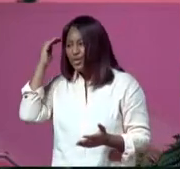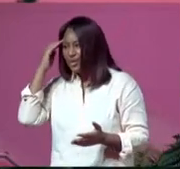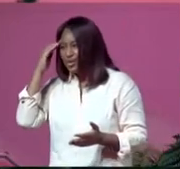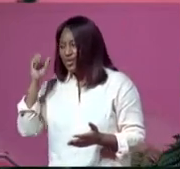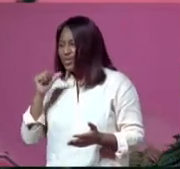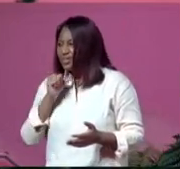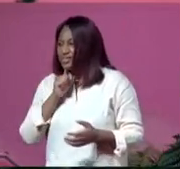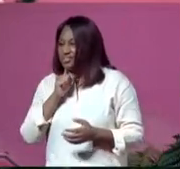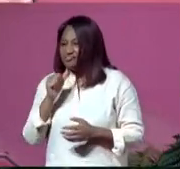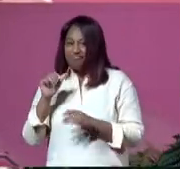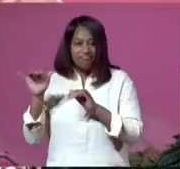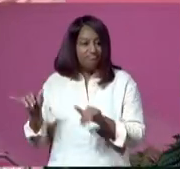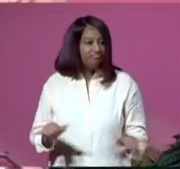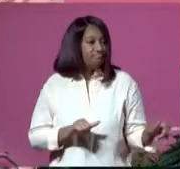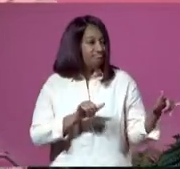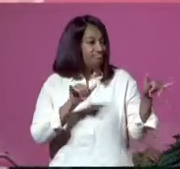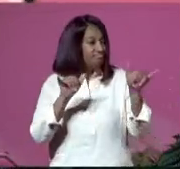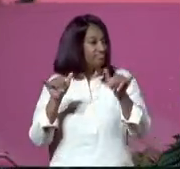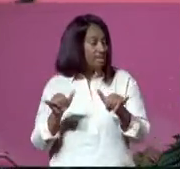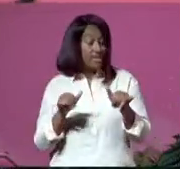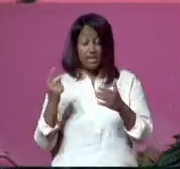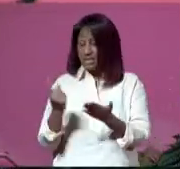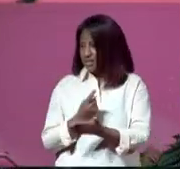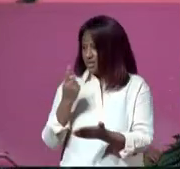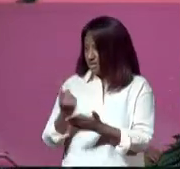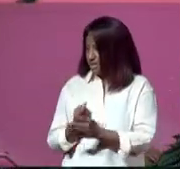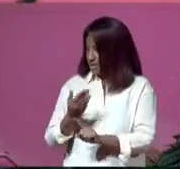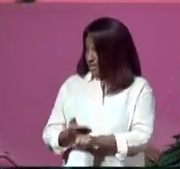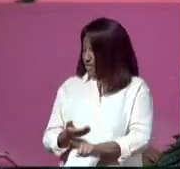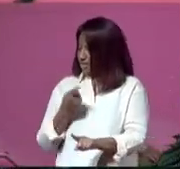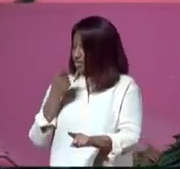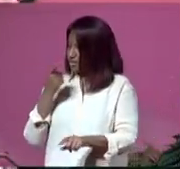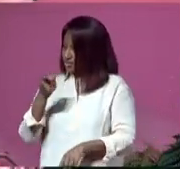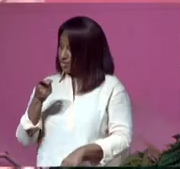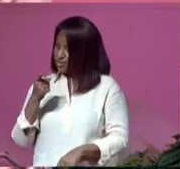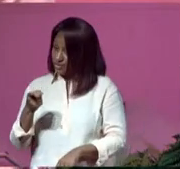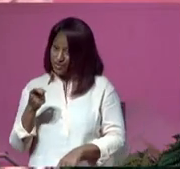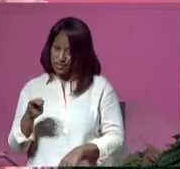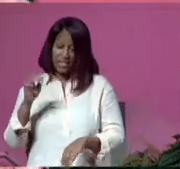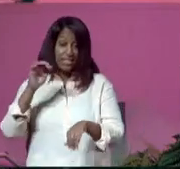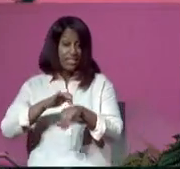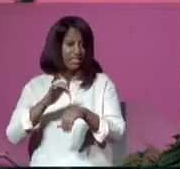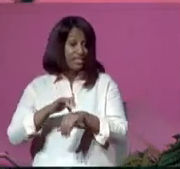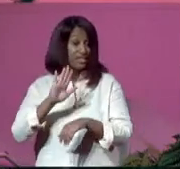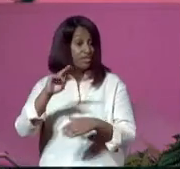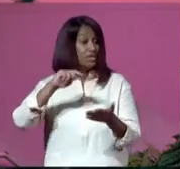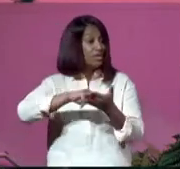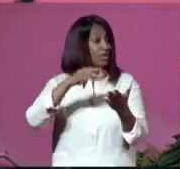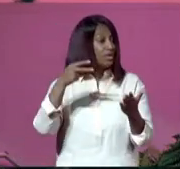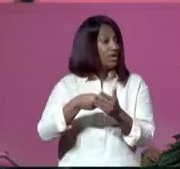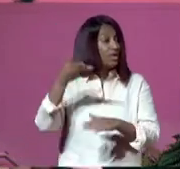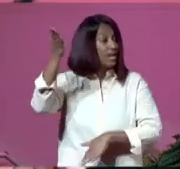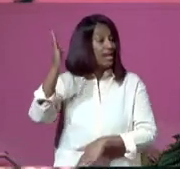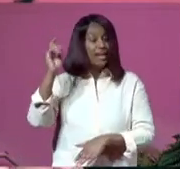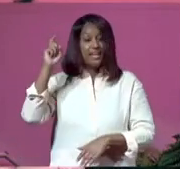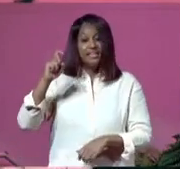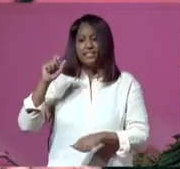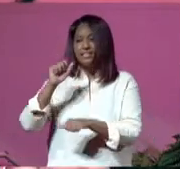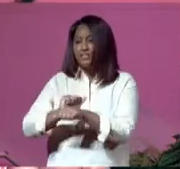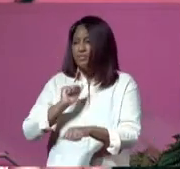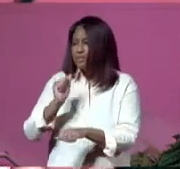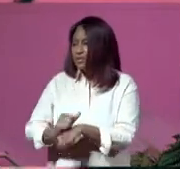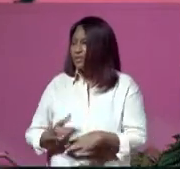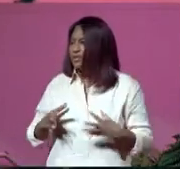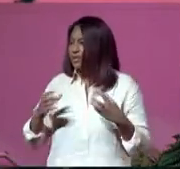Oh, man. And sometimes before you can walk in the assignment, he's got to work on what you can't